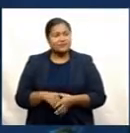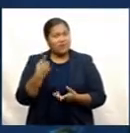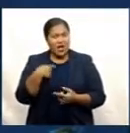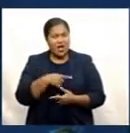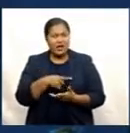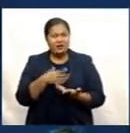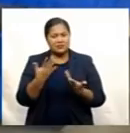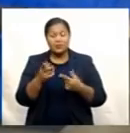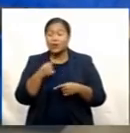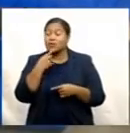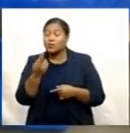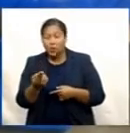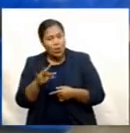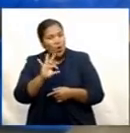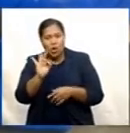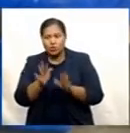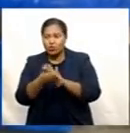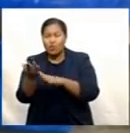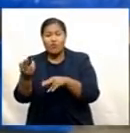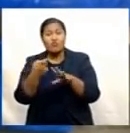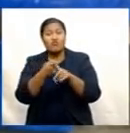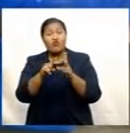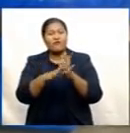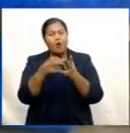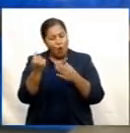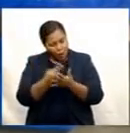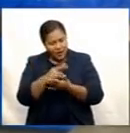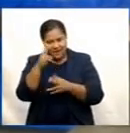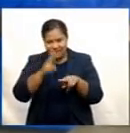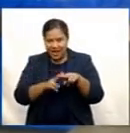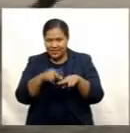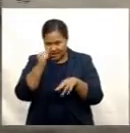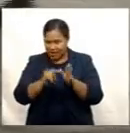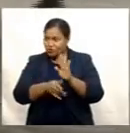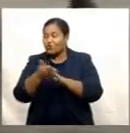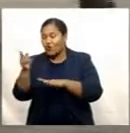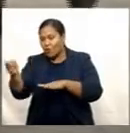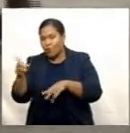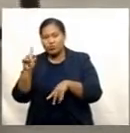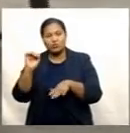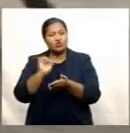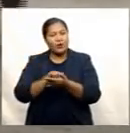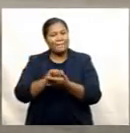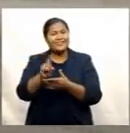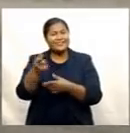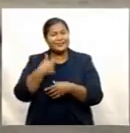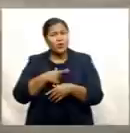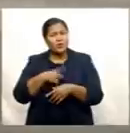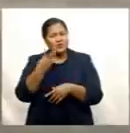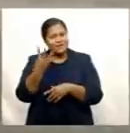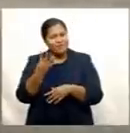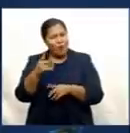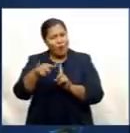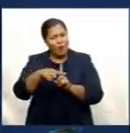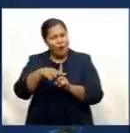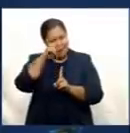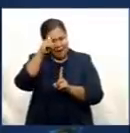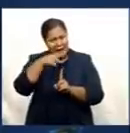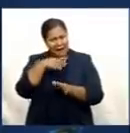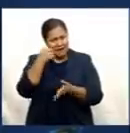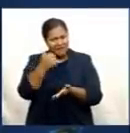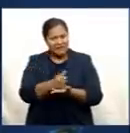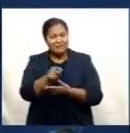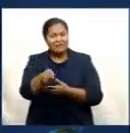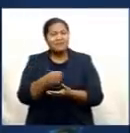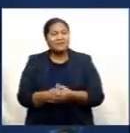We have been told not to go to Korovo. Only the fathers can go and do the shopping. This is because of the 4 cases in Korovo town.